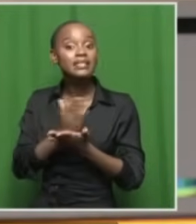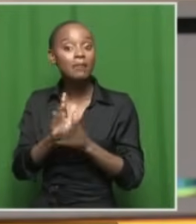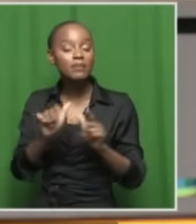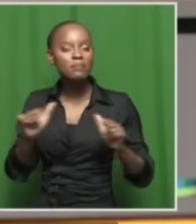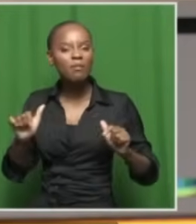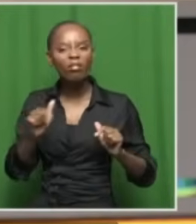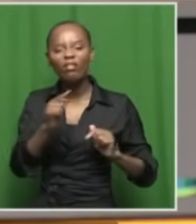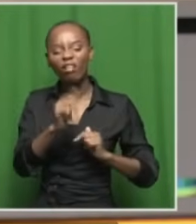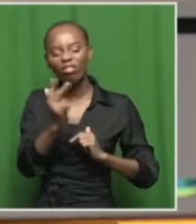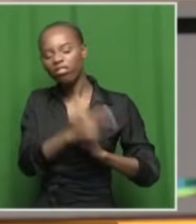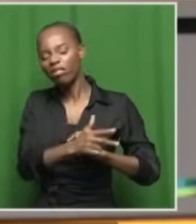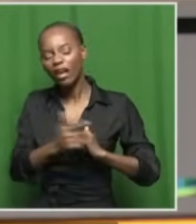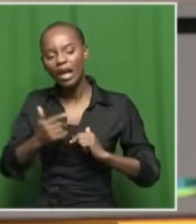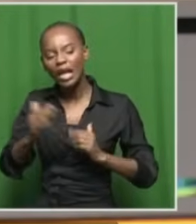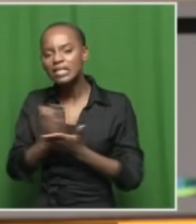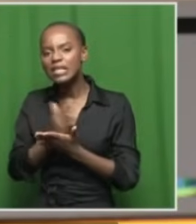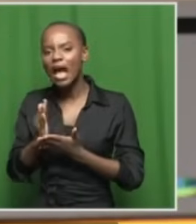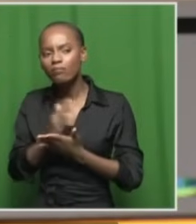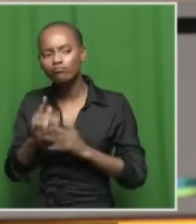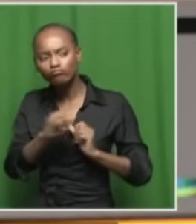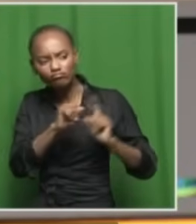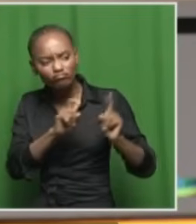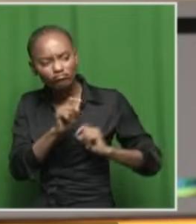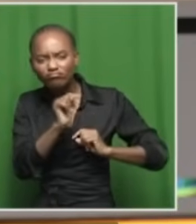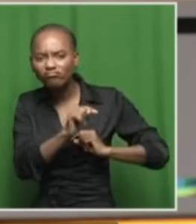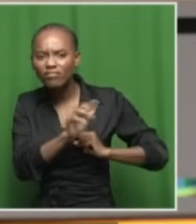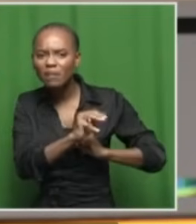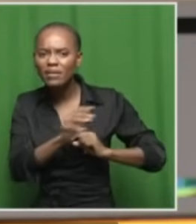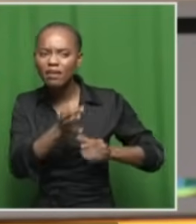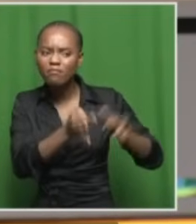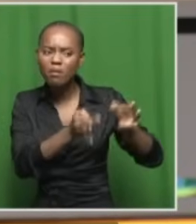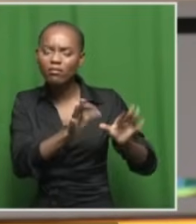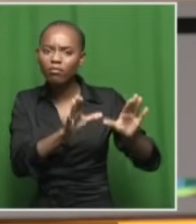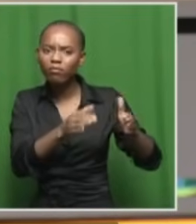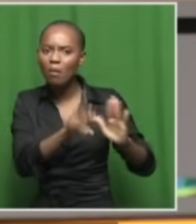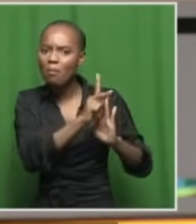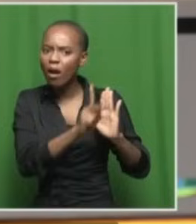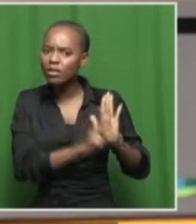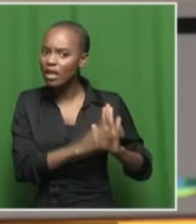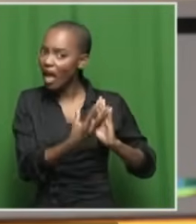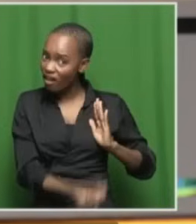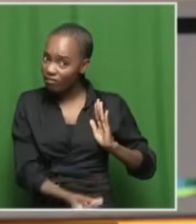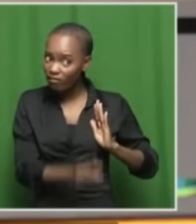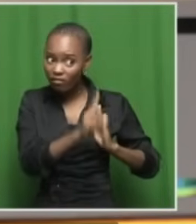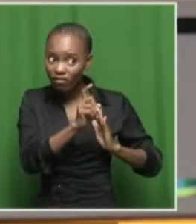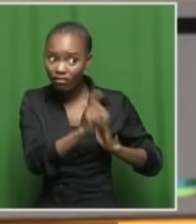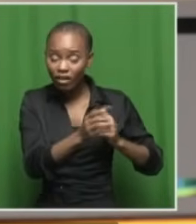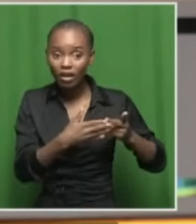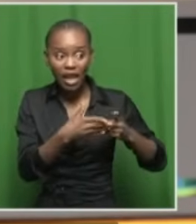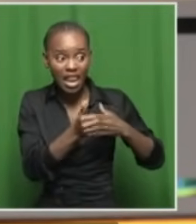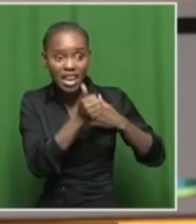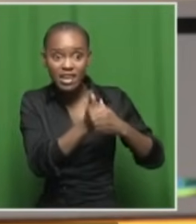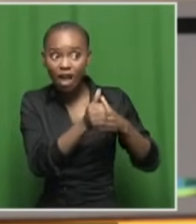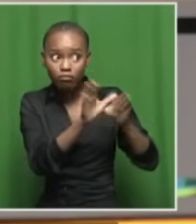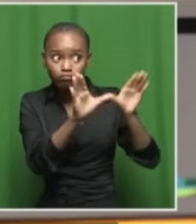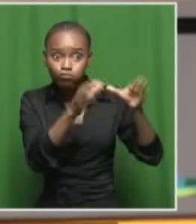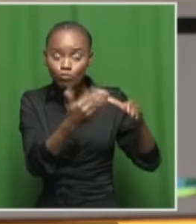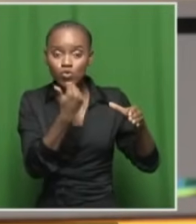it, some are asking a very pertinent question to say, where are the policies of this party? Who are the leadership of the